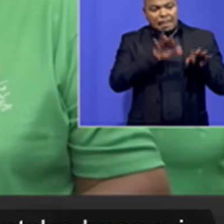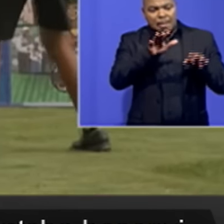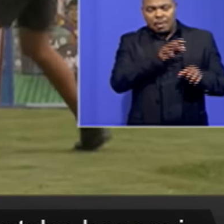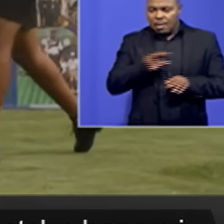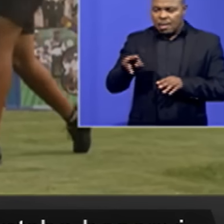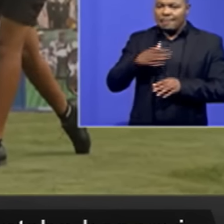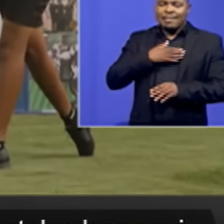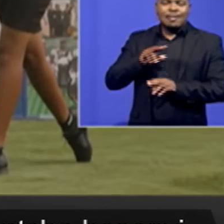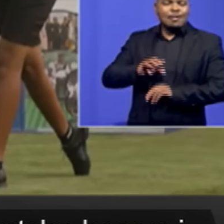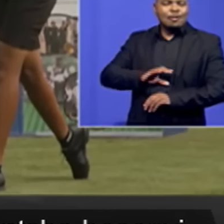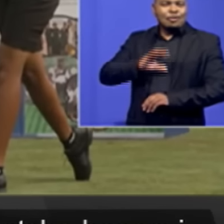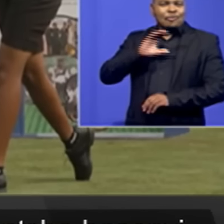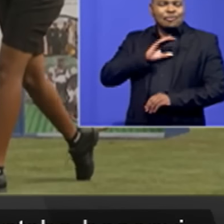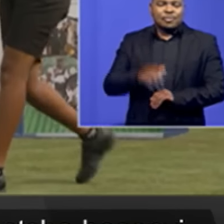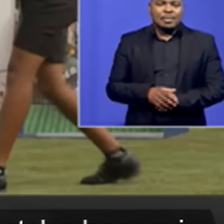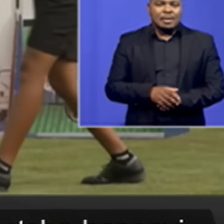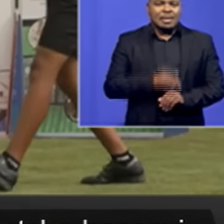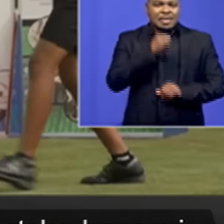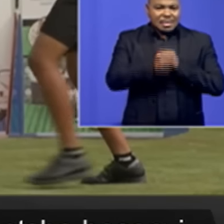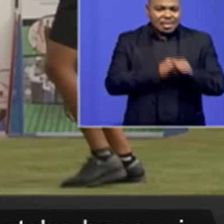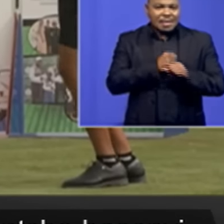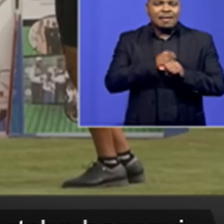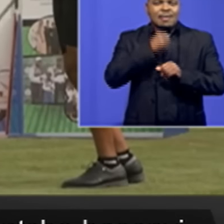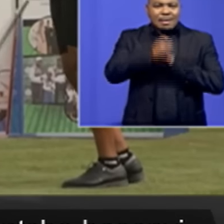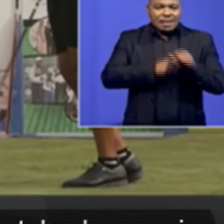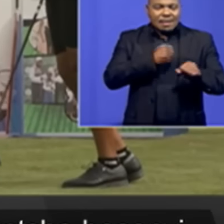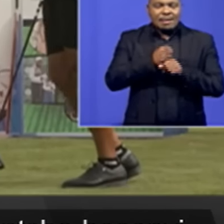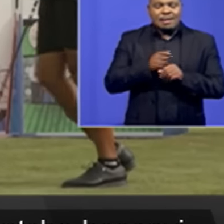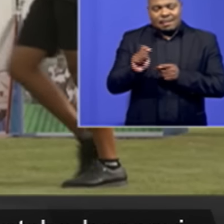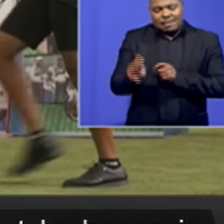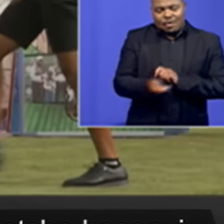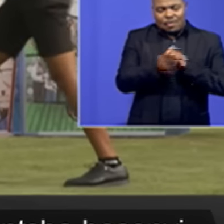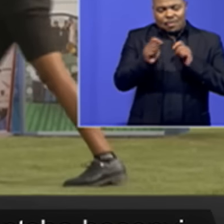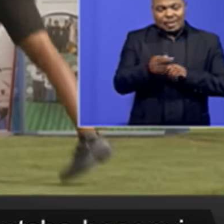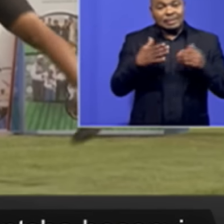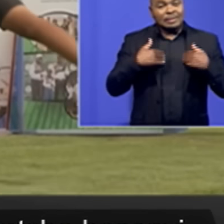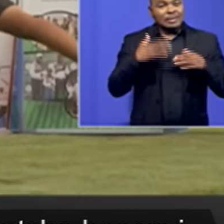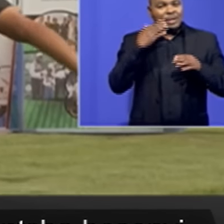people. Moletlo wa ngwaga ka ngwaga wa kolofo o thakgotšwe ka ngwaga wa